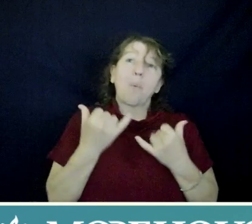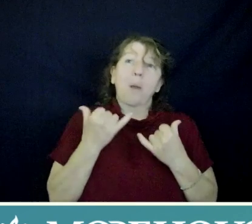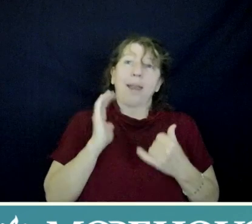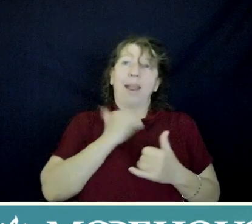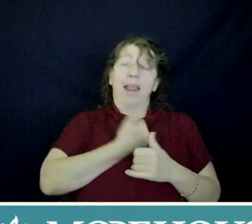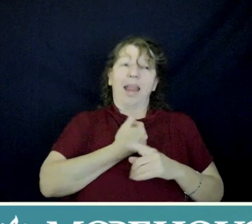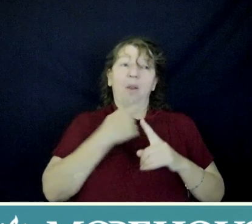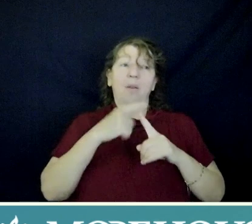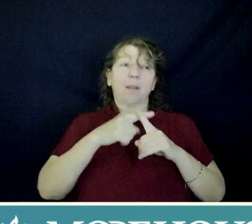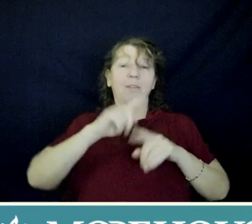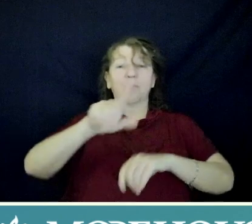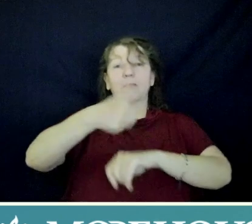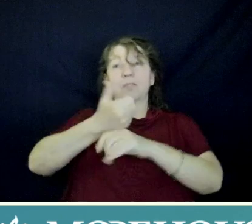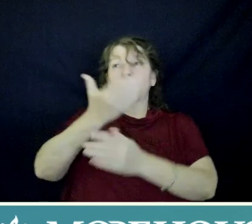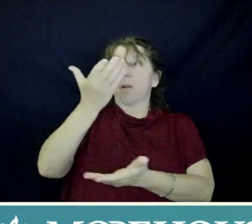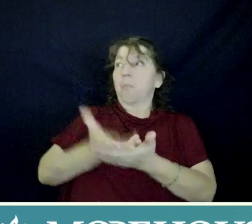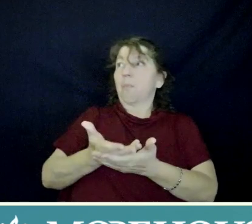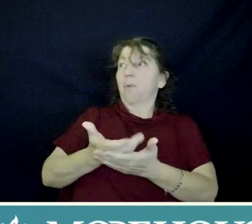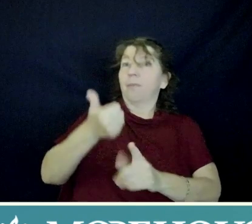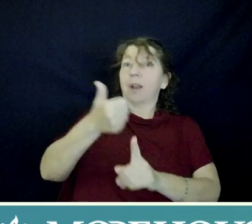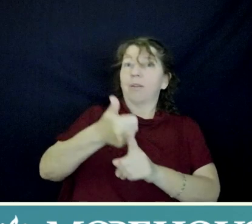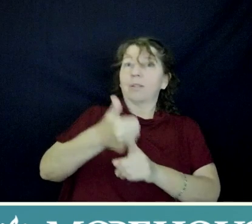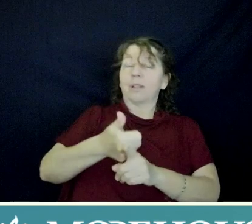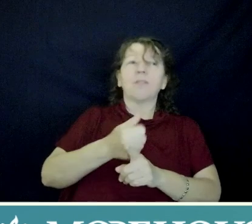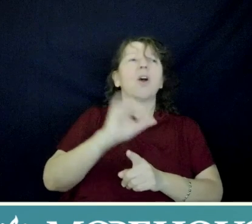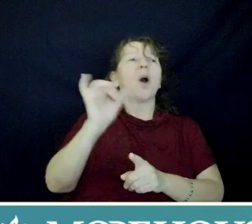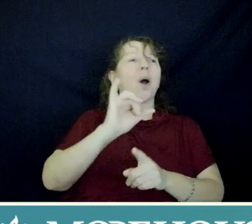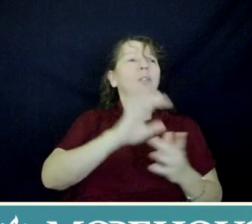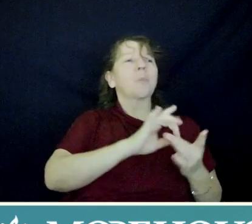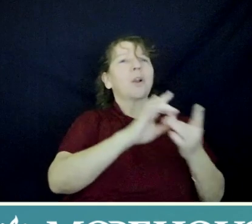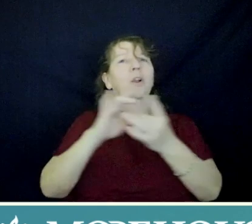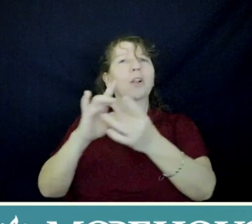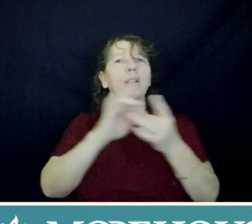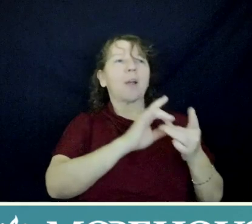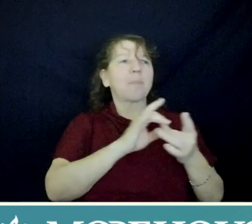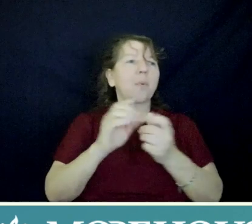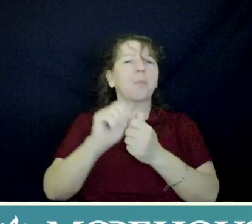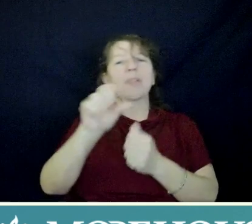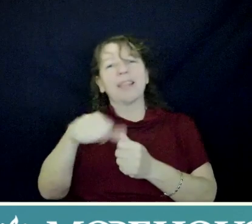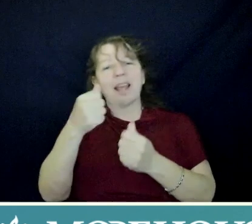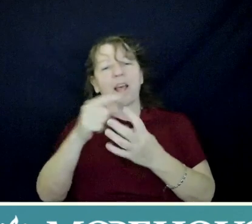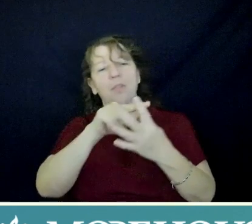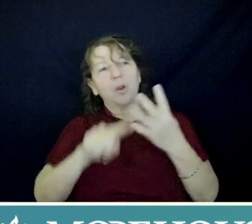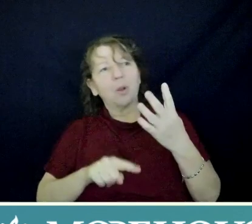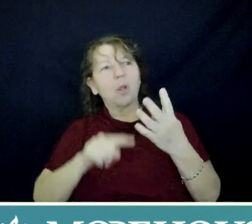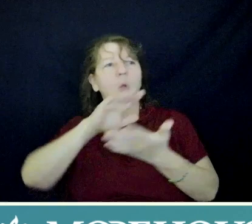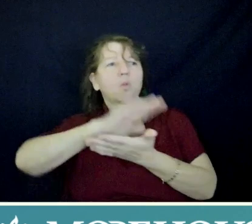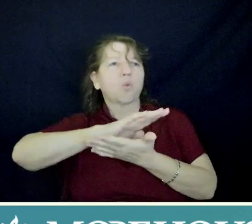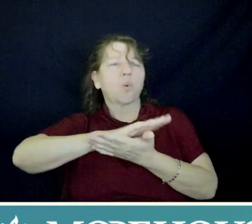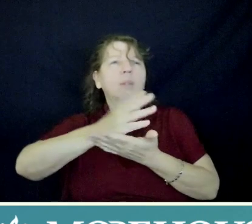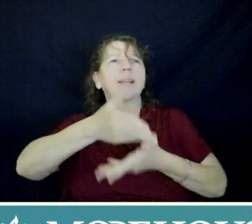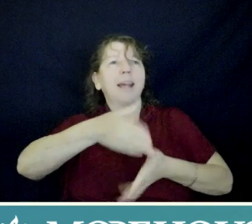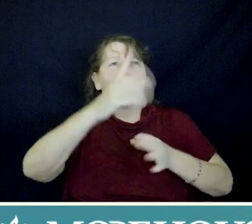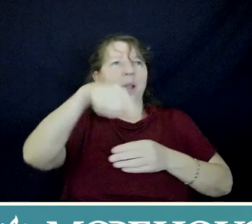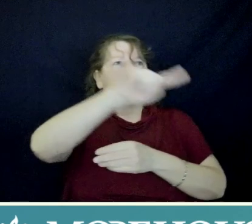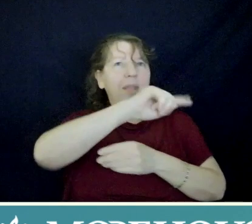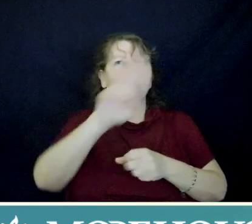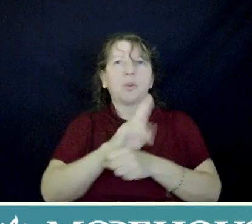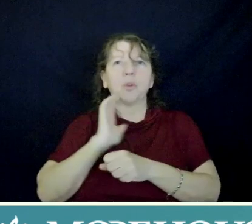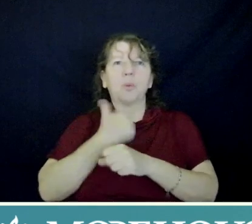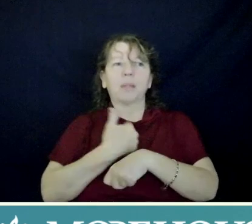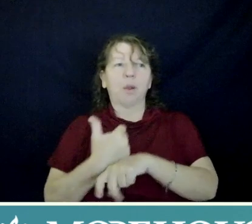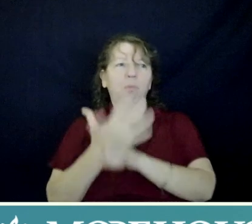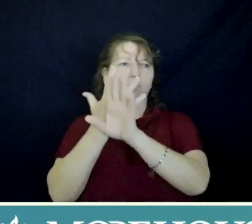established ourselves, we're also collaborating with the other 4 schools to allow them to use our platform to